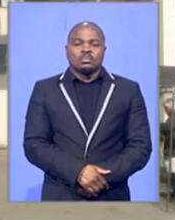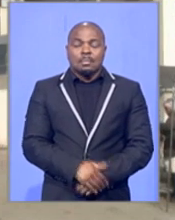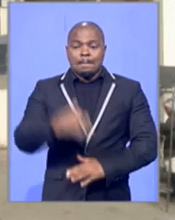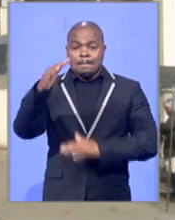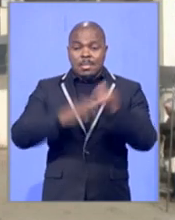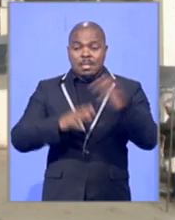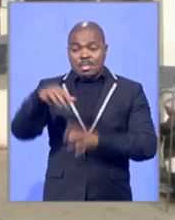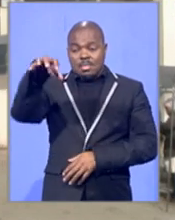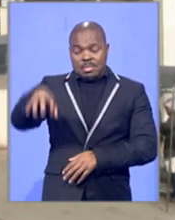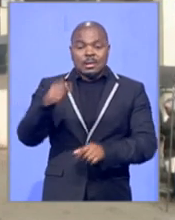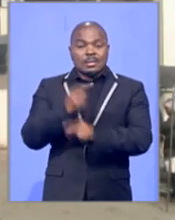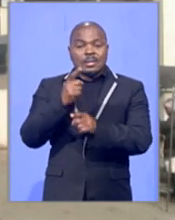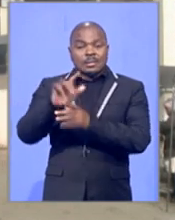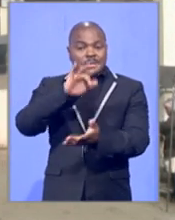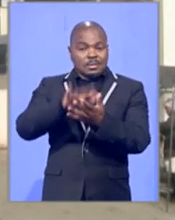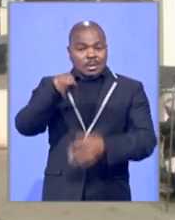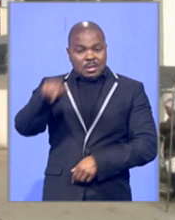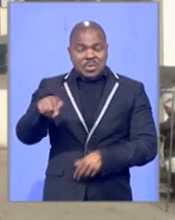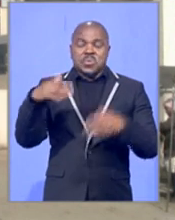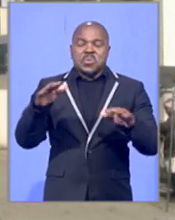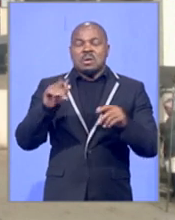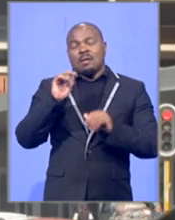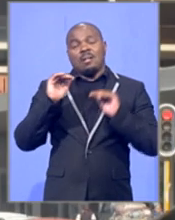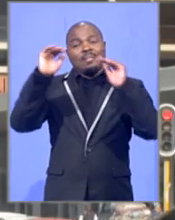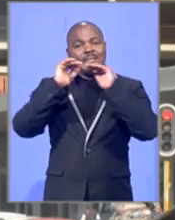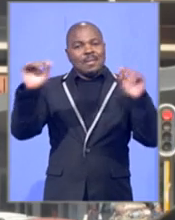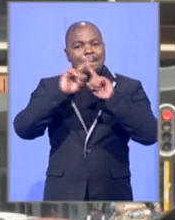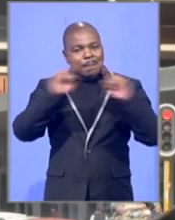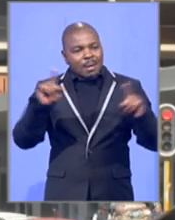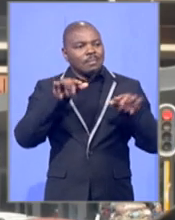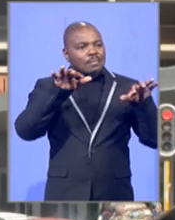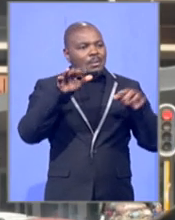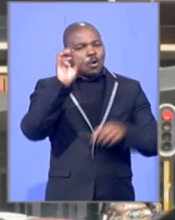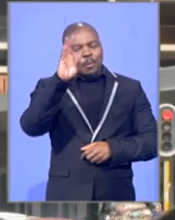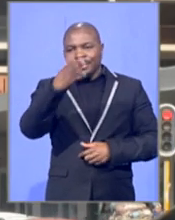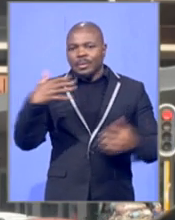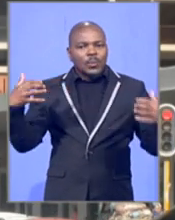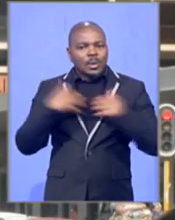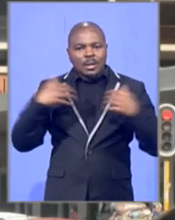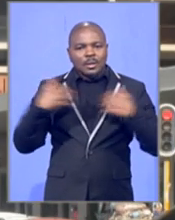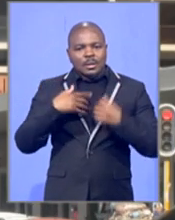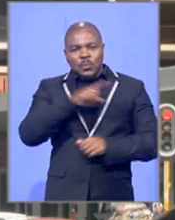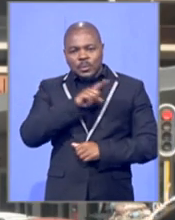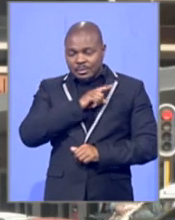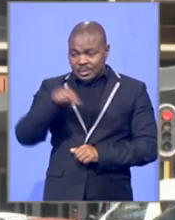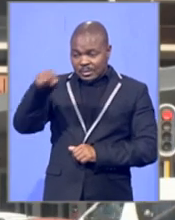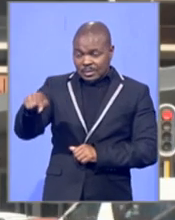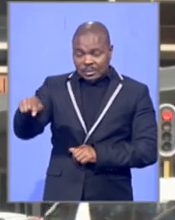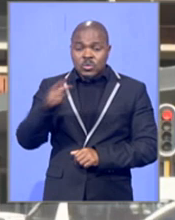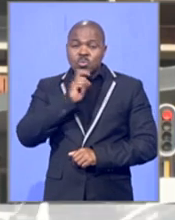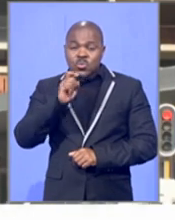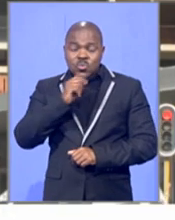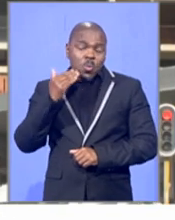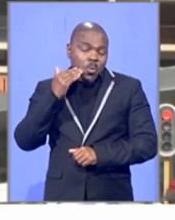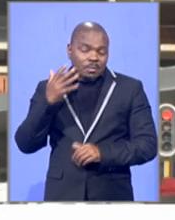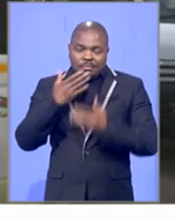Moago wa ditekesi wa sebjale-bjale o fetogile tlhobaboroko go badudi ba Bloemfontein. Ga se go hlake ge e ka ba renke ye e tlo